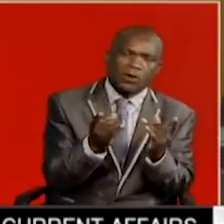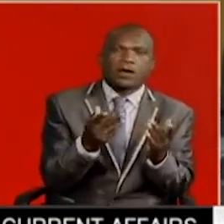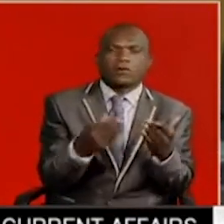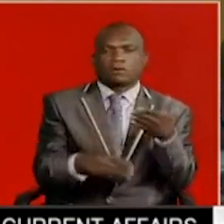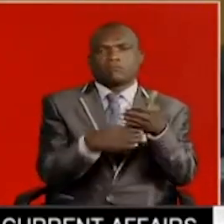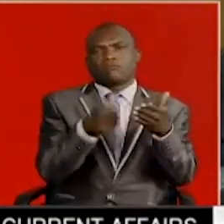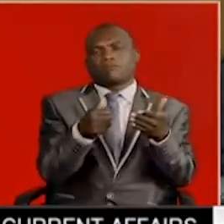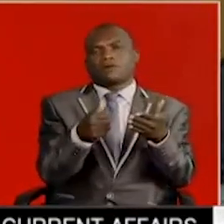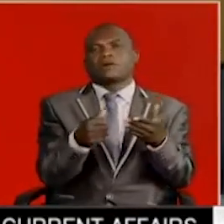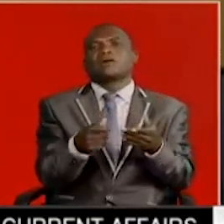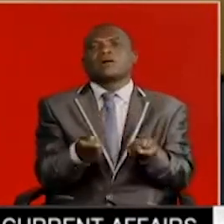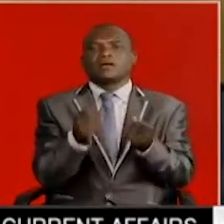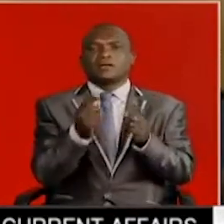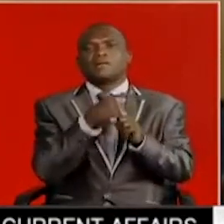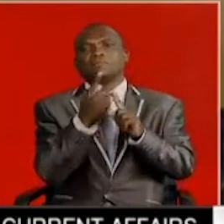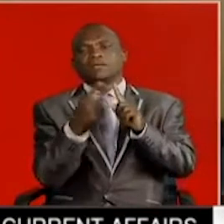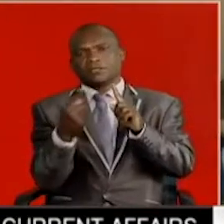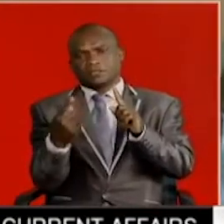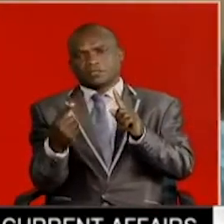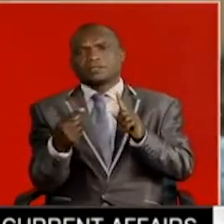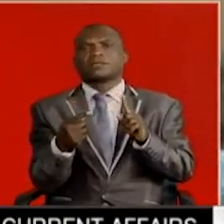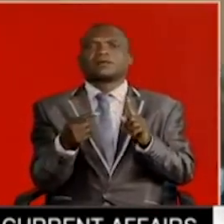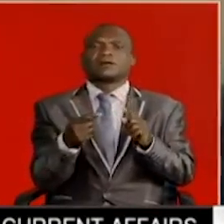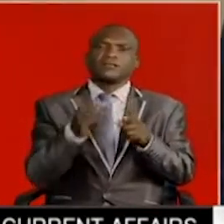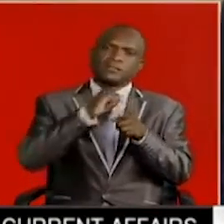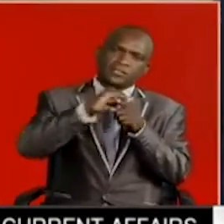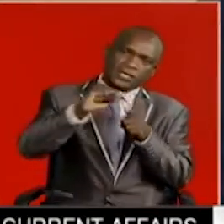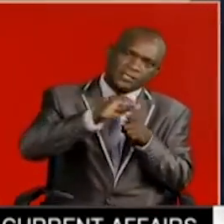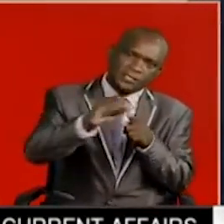Two, the ministry has trained trainers of